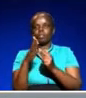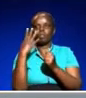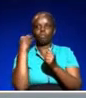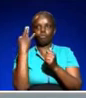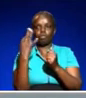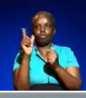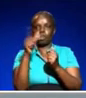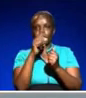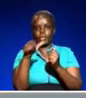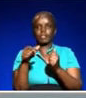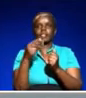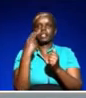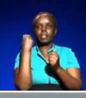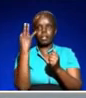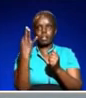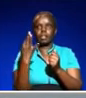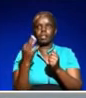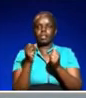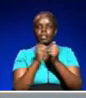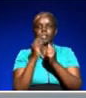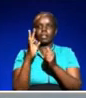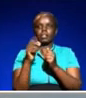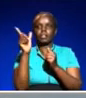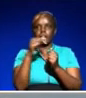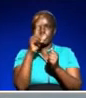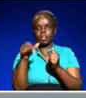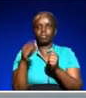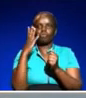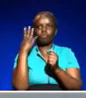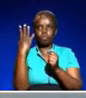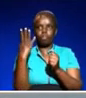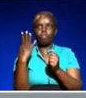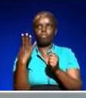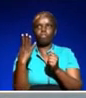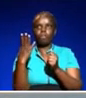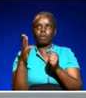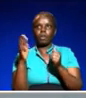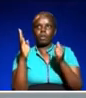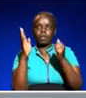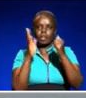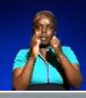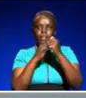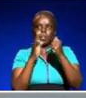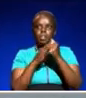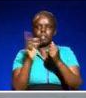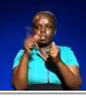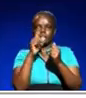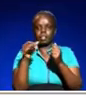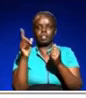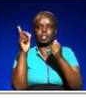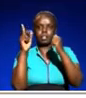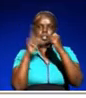x3, 13 x4, 5 x5, 8 x6, and